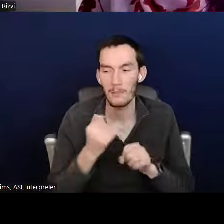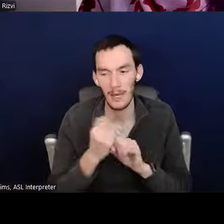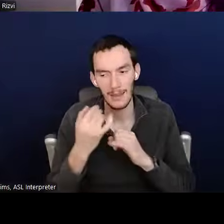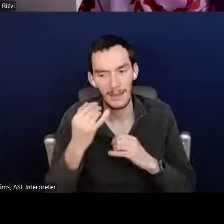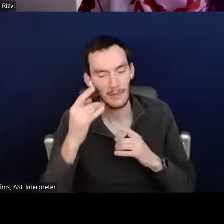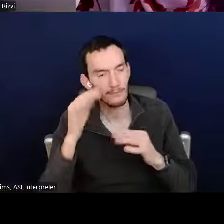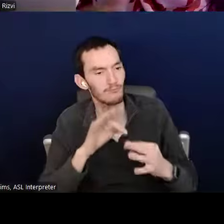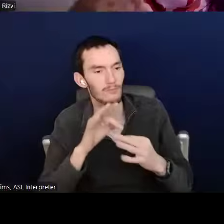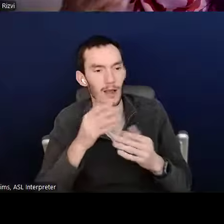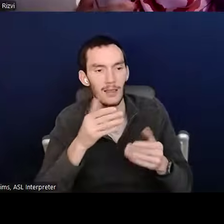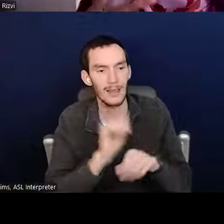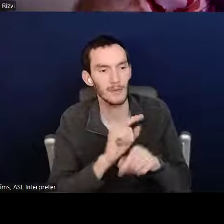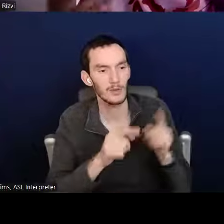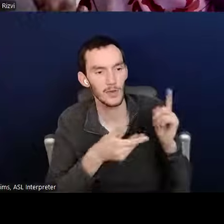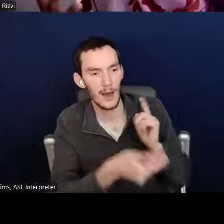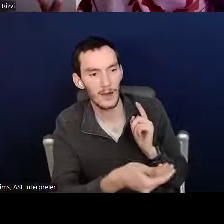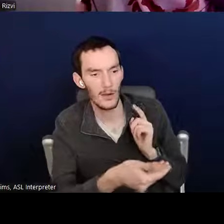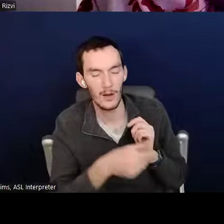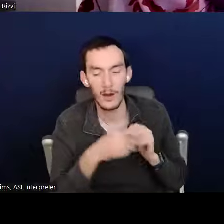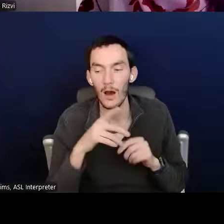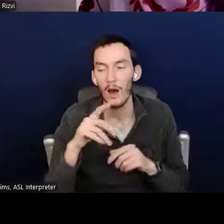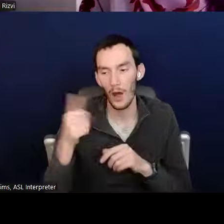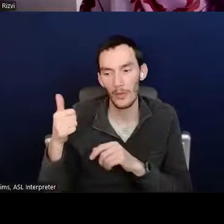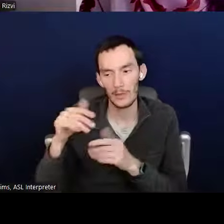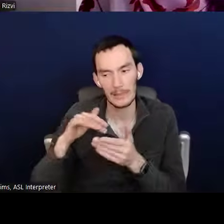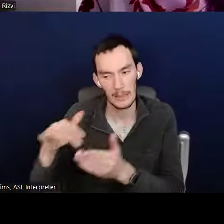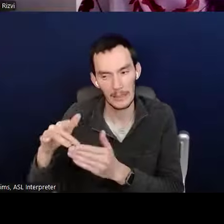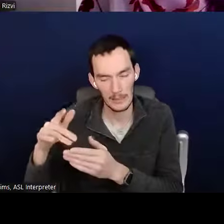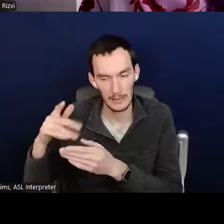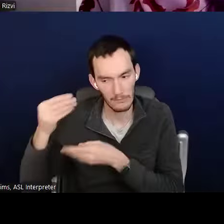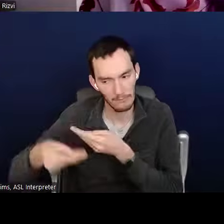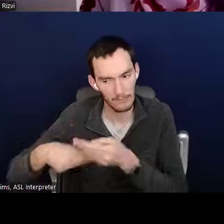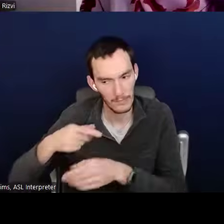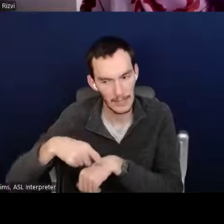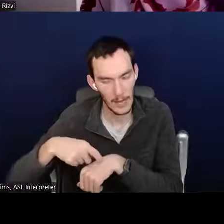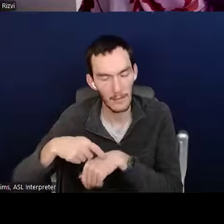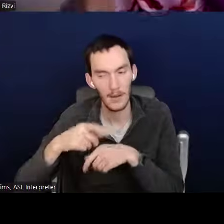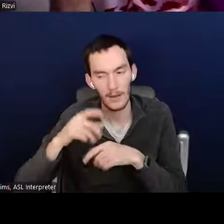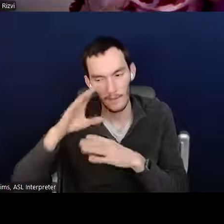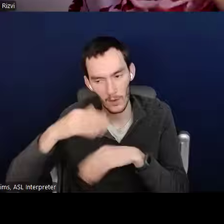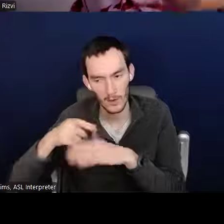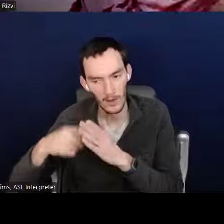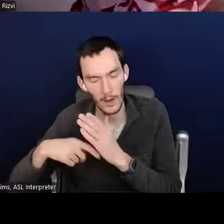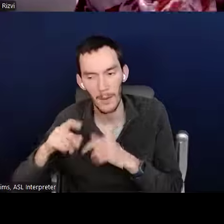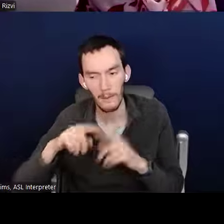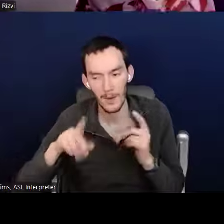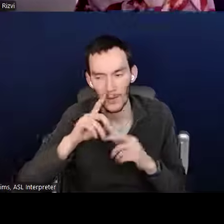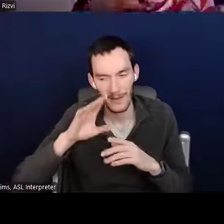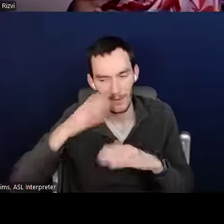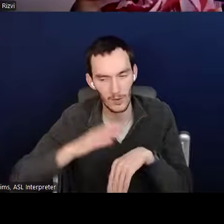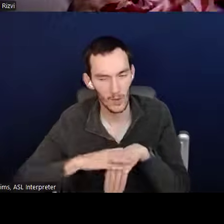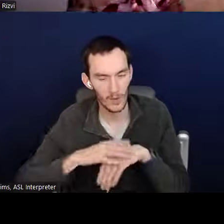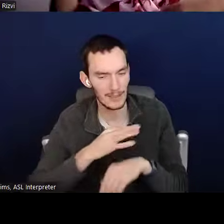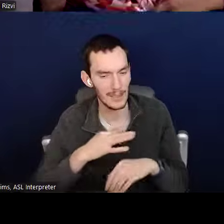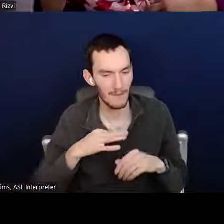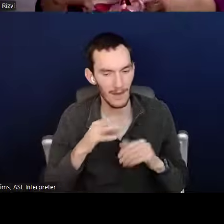labor to hire. Although there are other ethnographic studies of archaeological practice, often they focus on the archaeologists and the staff together.